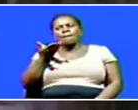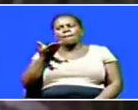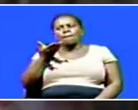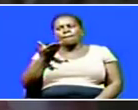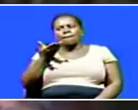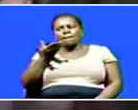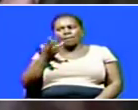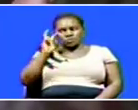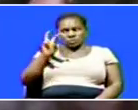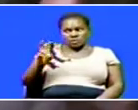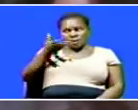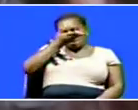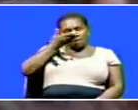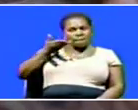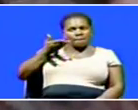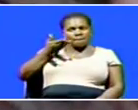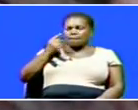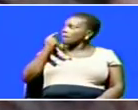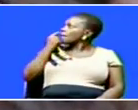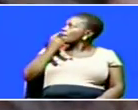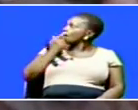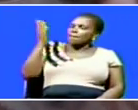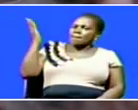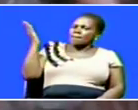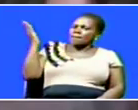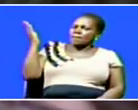Nona. Hapa.